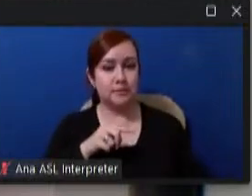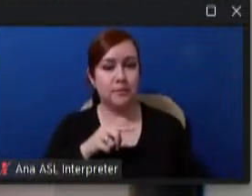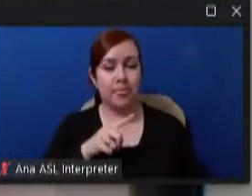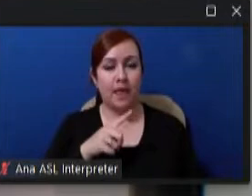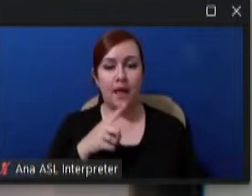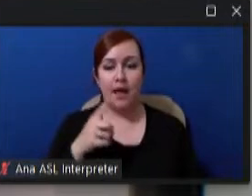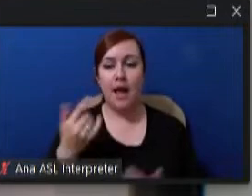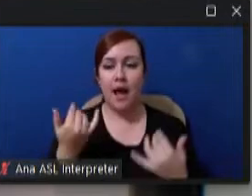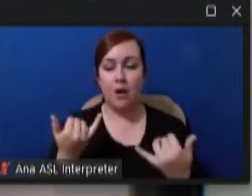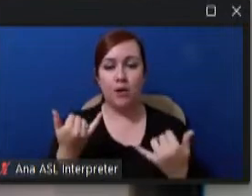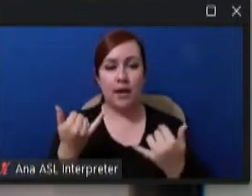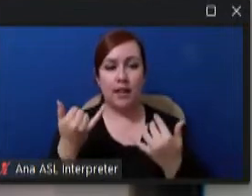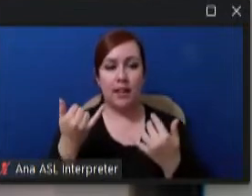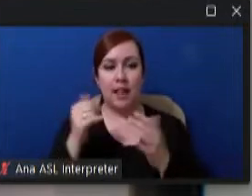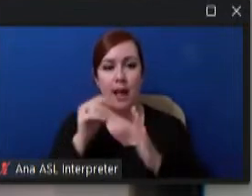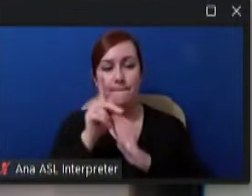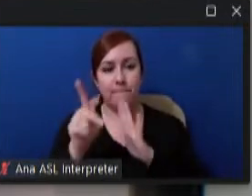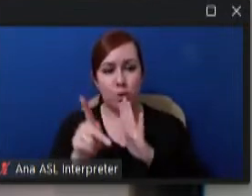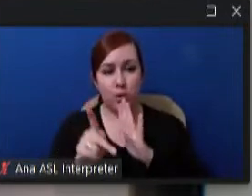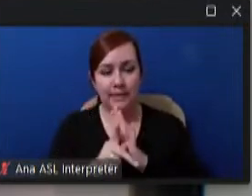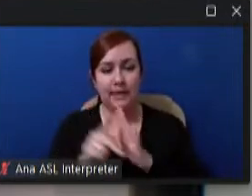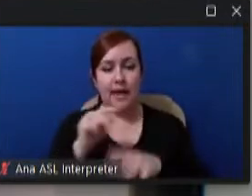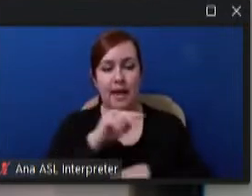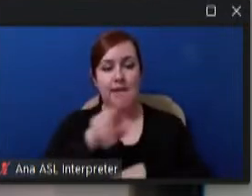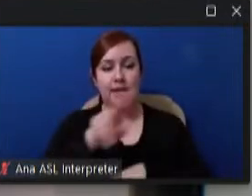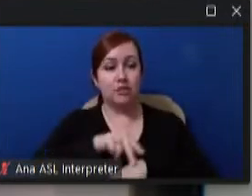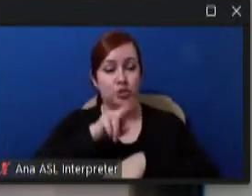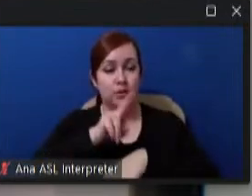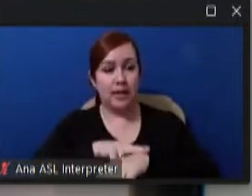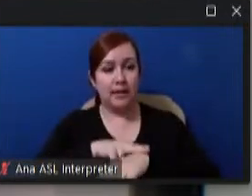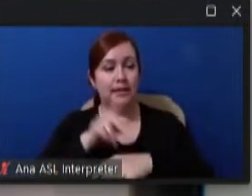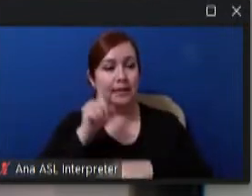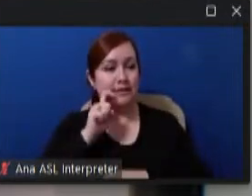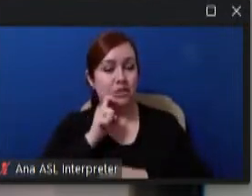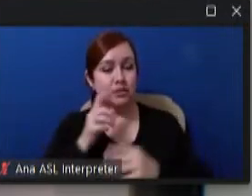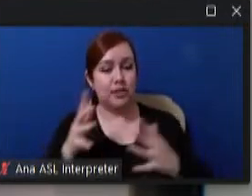sexual rights. The national policy of this